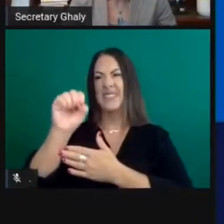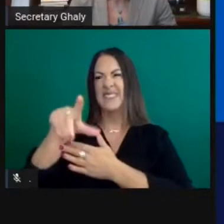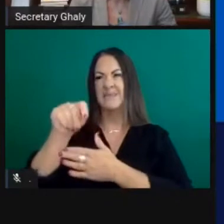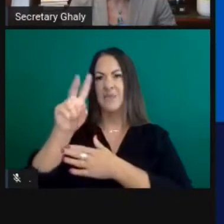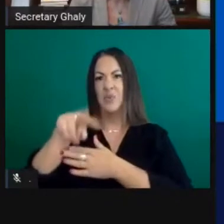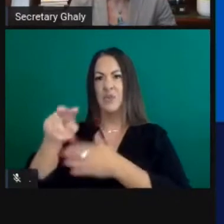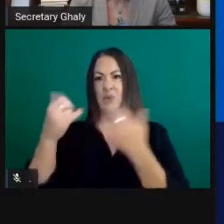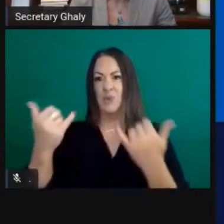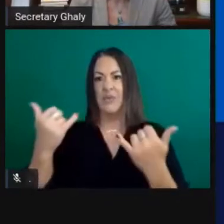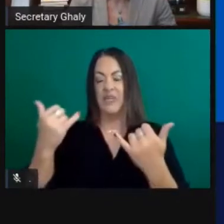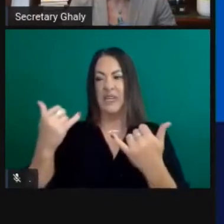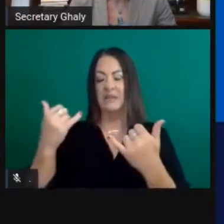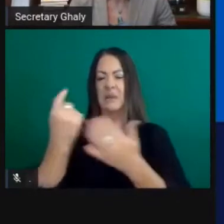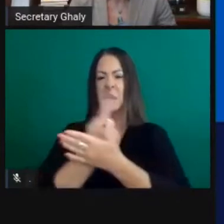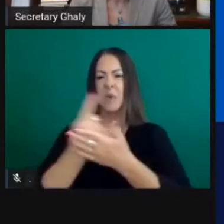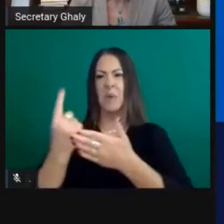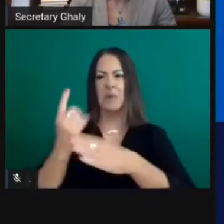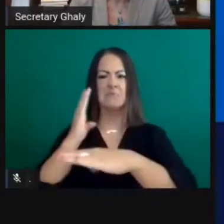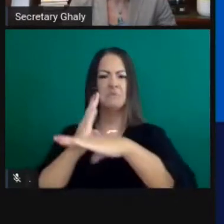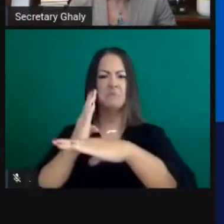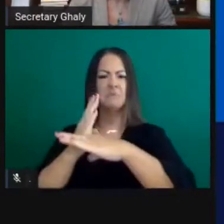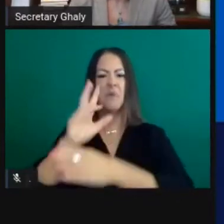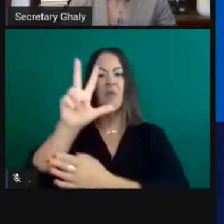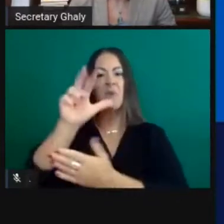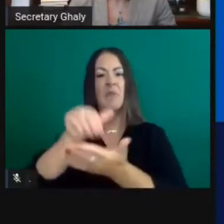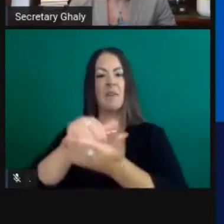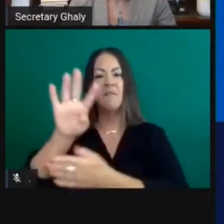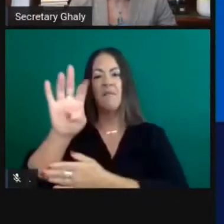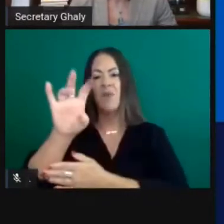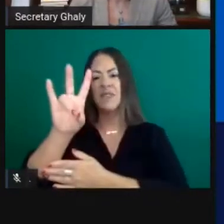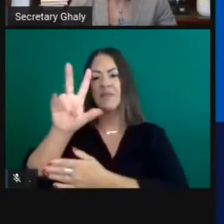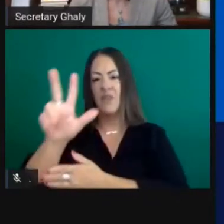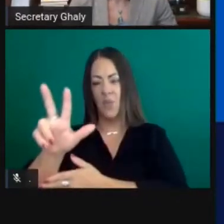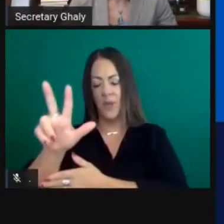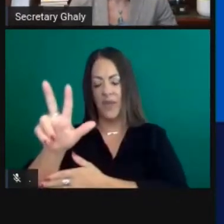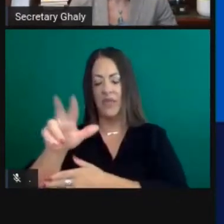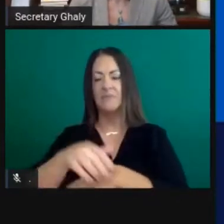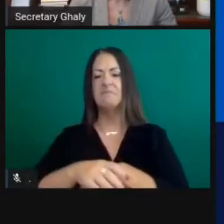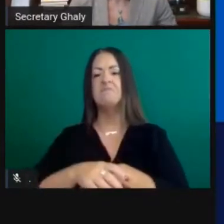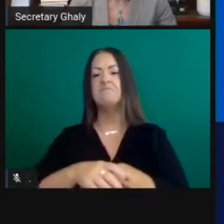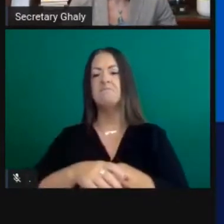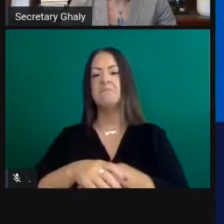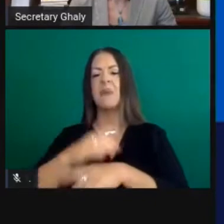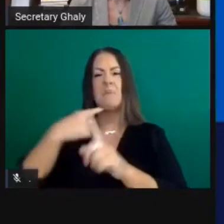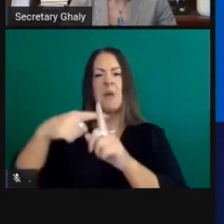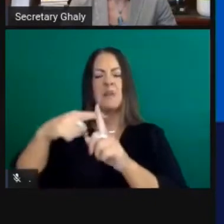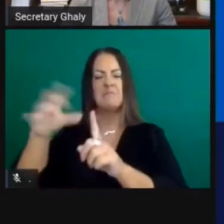7-day average is 3,473 cases. Our total tests are